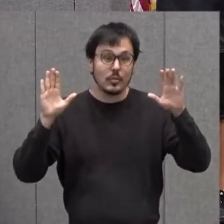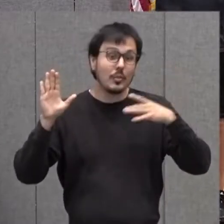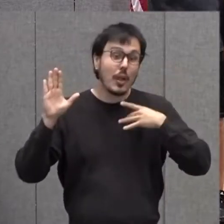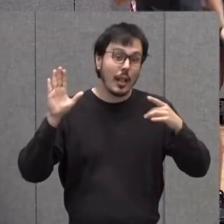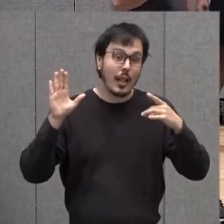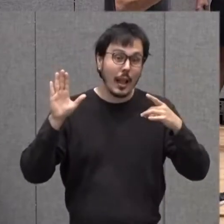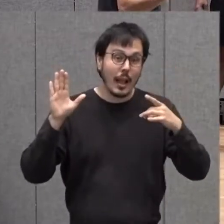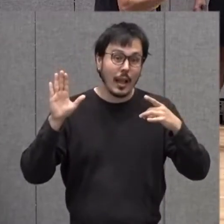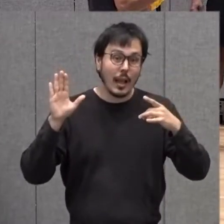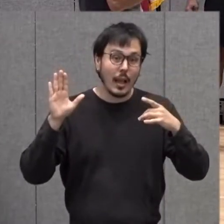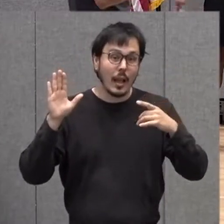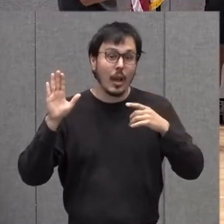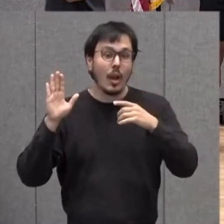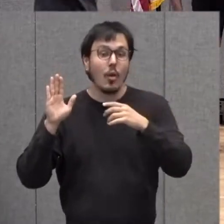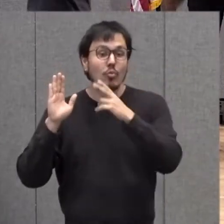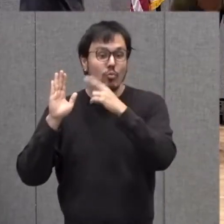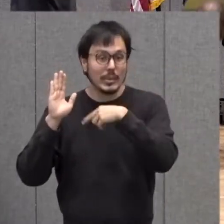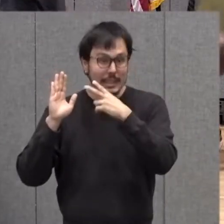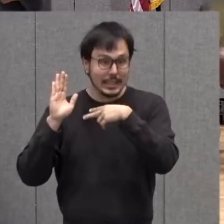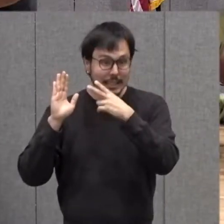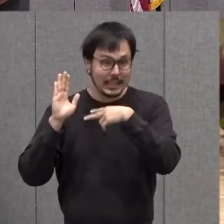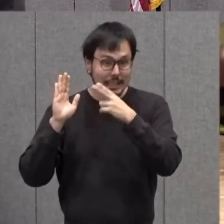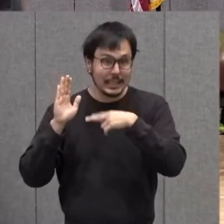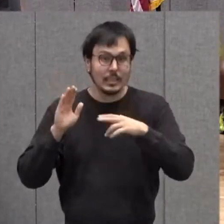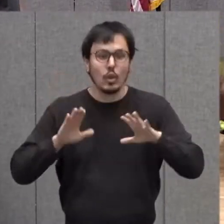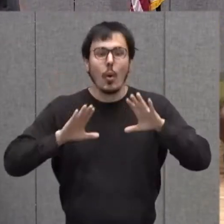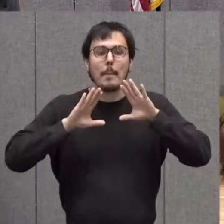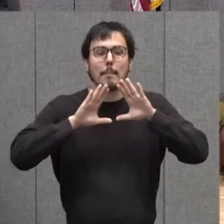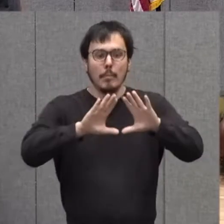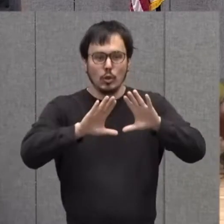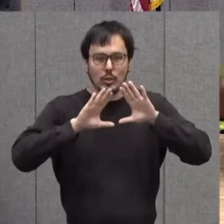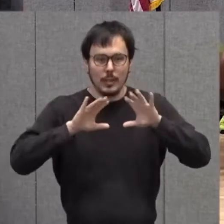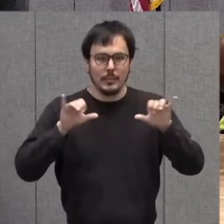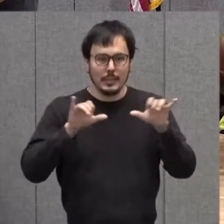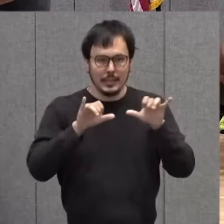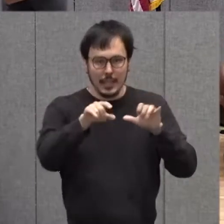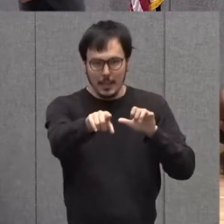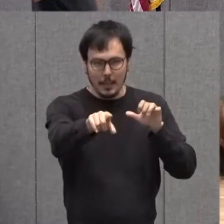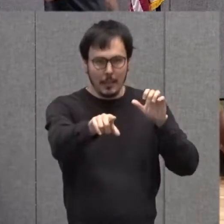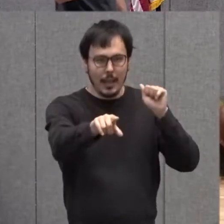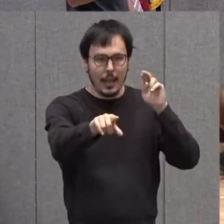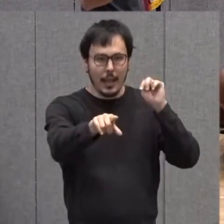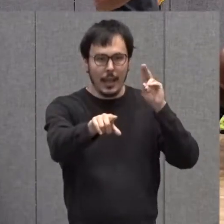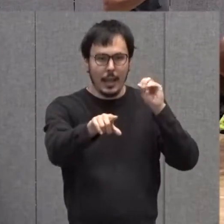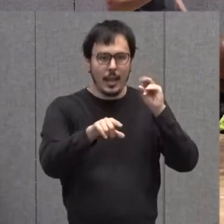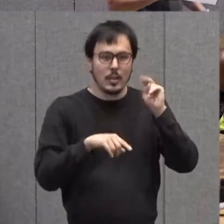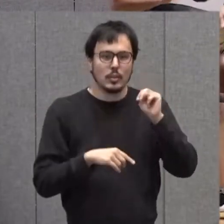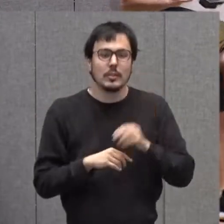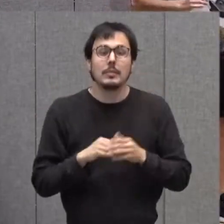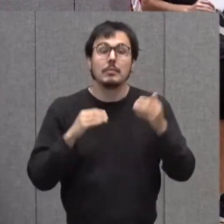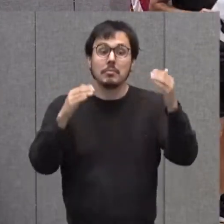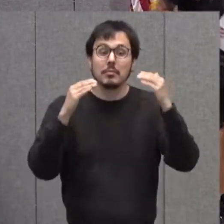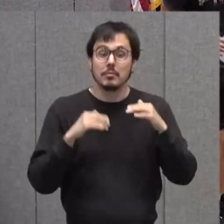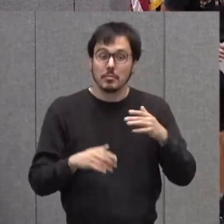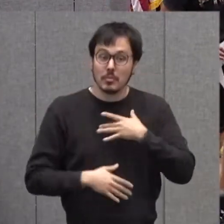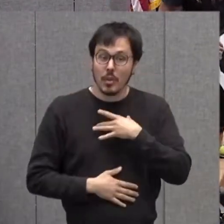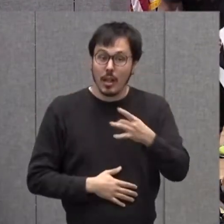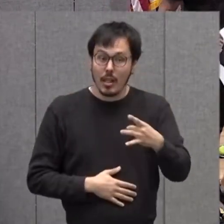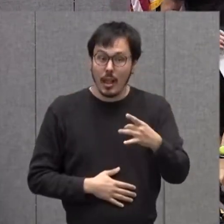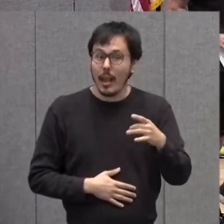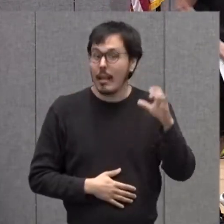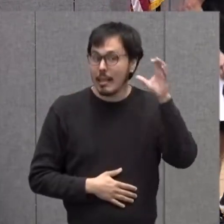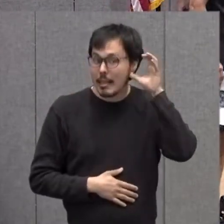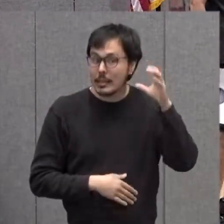read, we will do a push-up, just like Mr. Anderson is doing. And if you like to listen